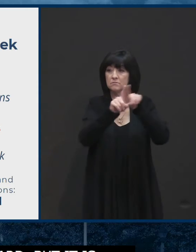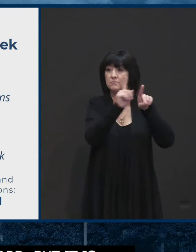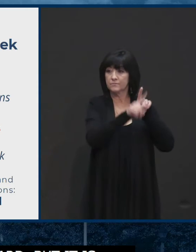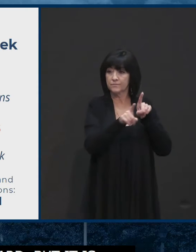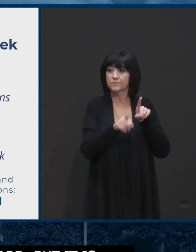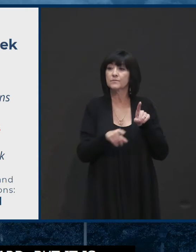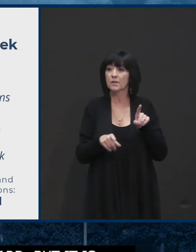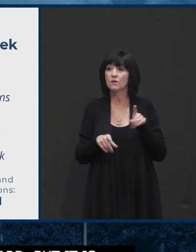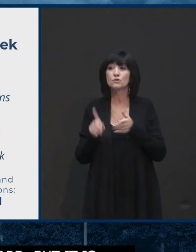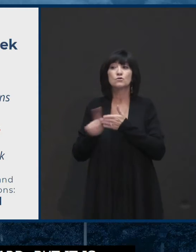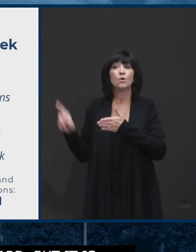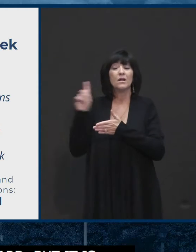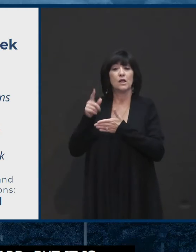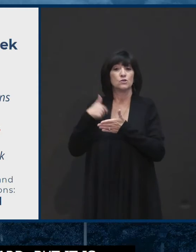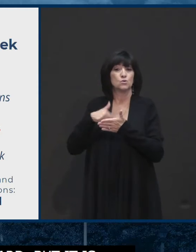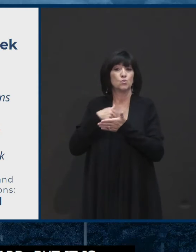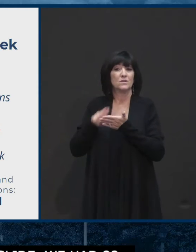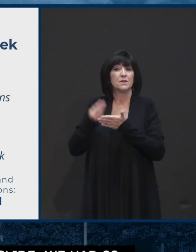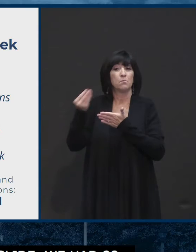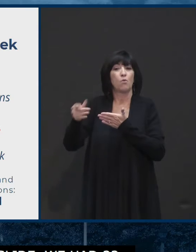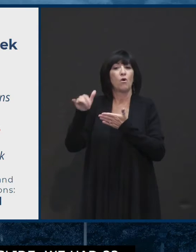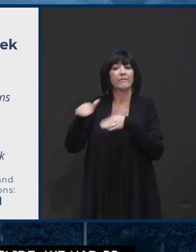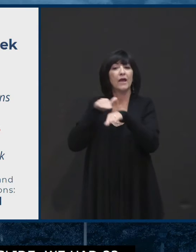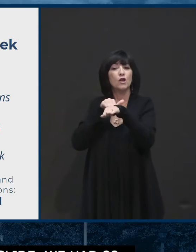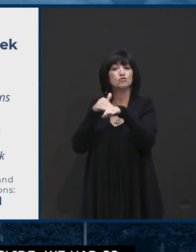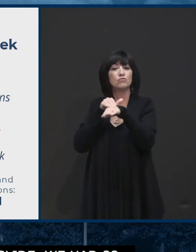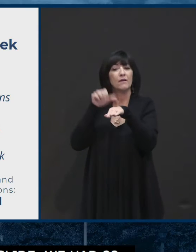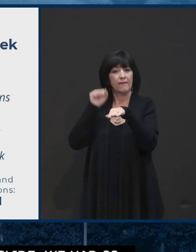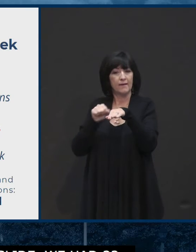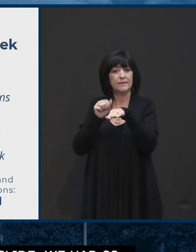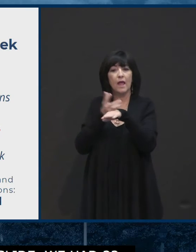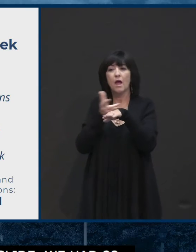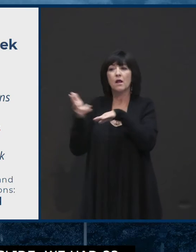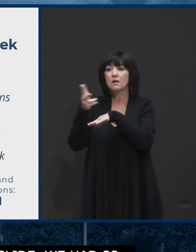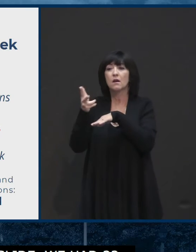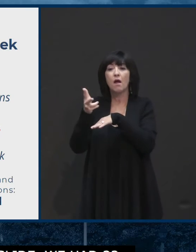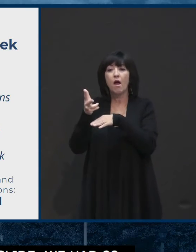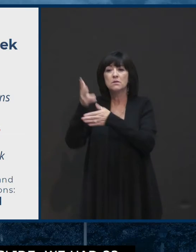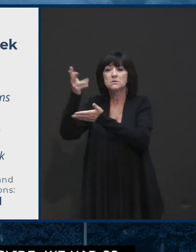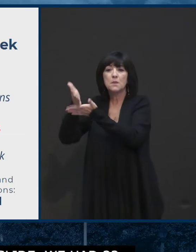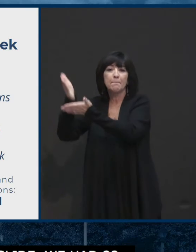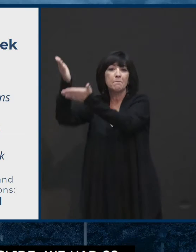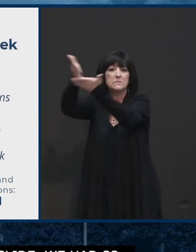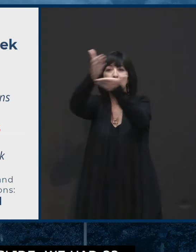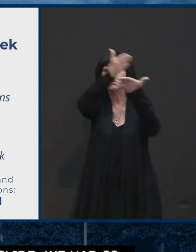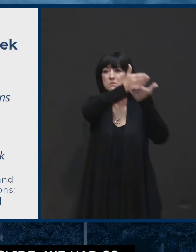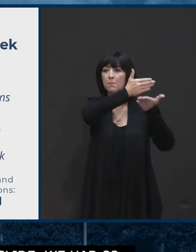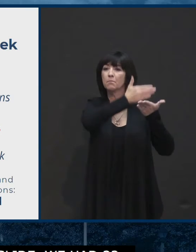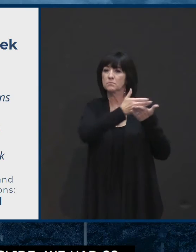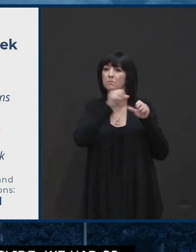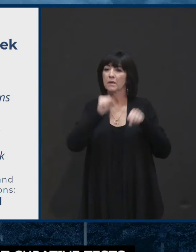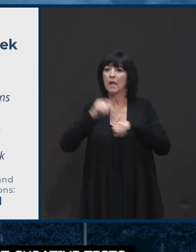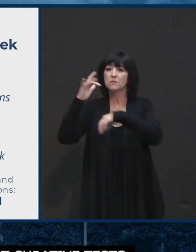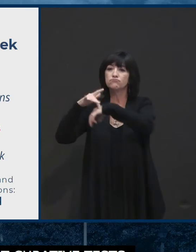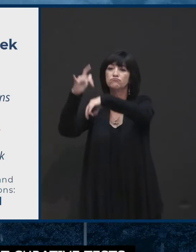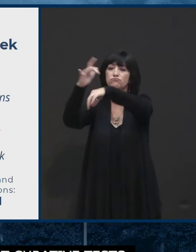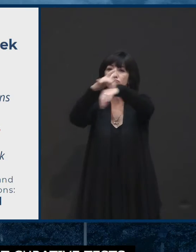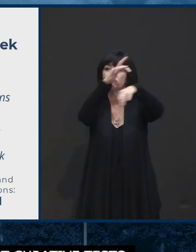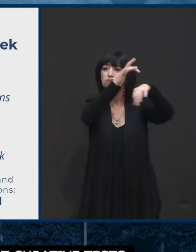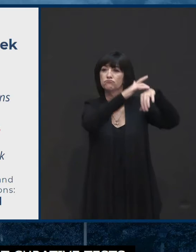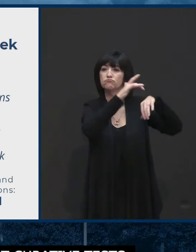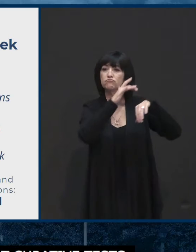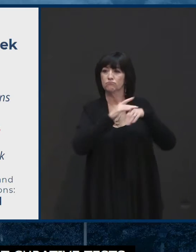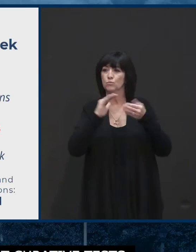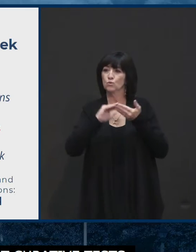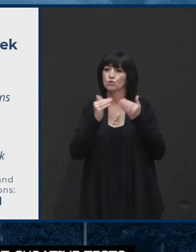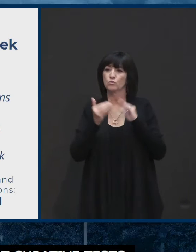curative tests are being done out of that lets us kind of get into a little bit more micro at the community level. So instead of needing a huge parking lot or high school